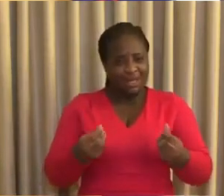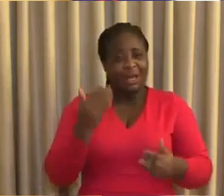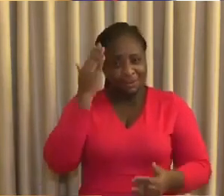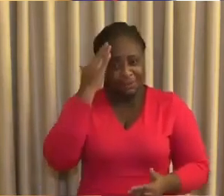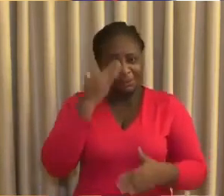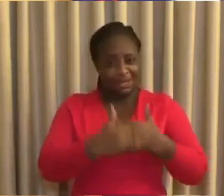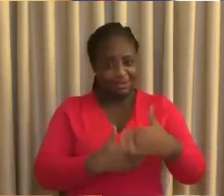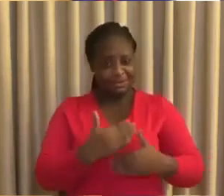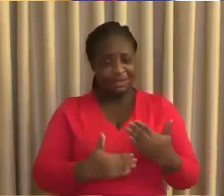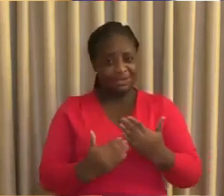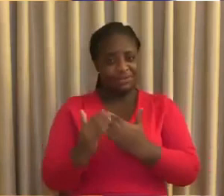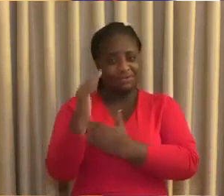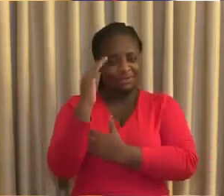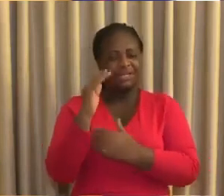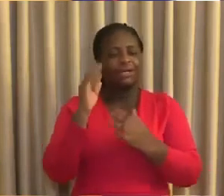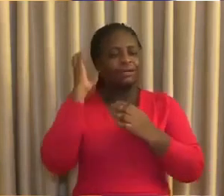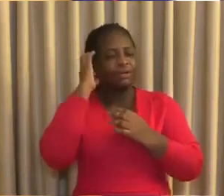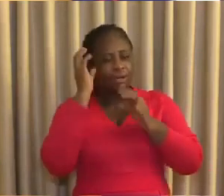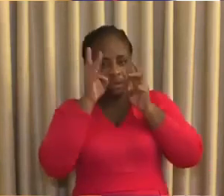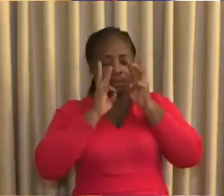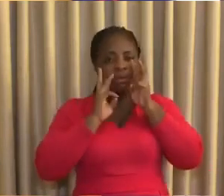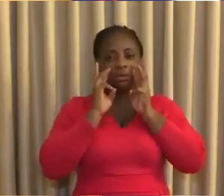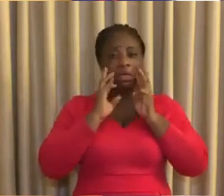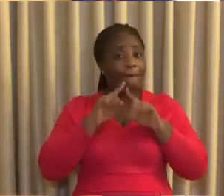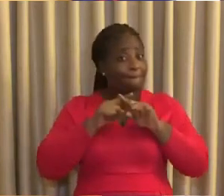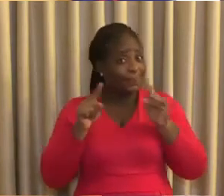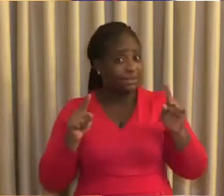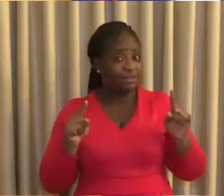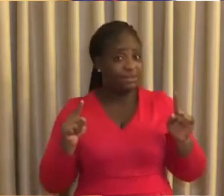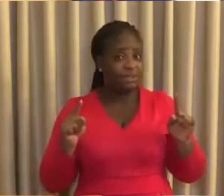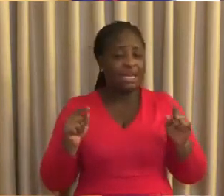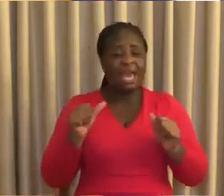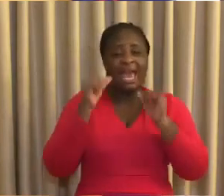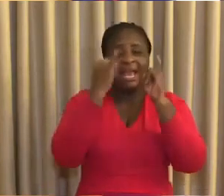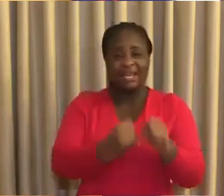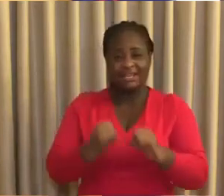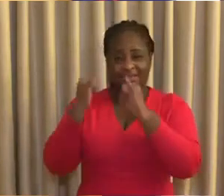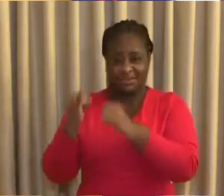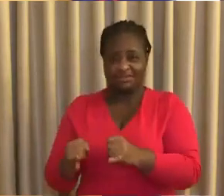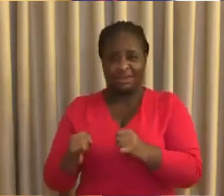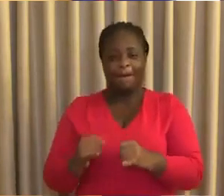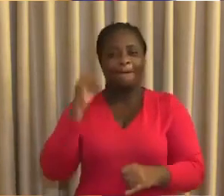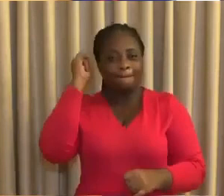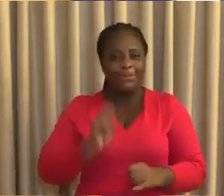cry. Nonetheless, each one of us must do his or her part.